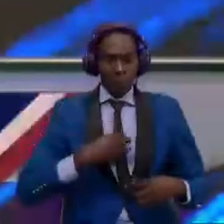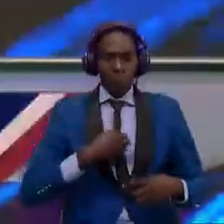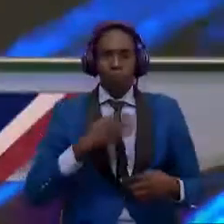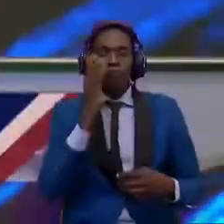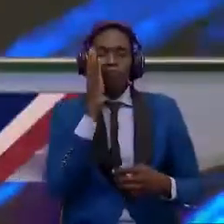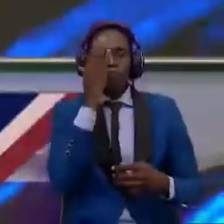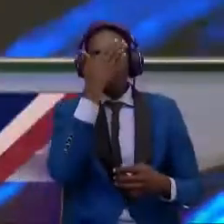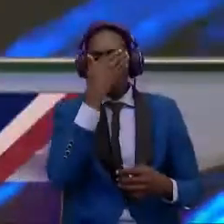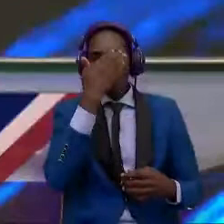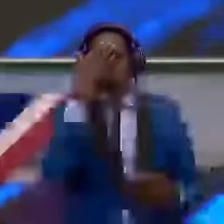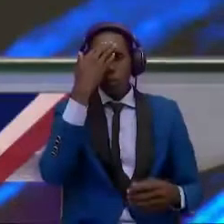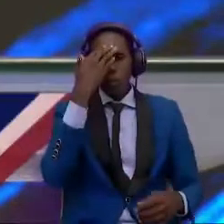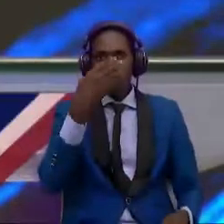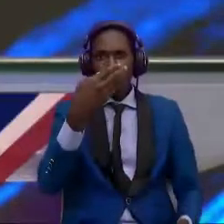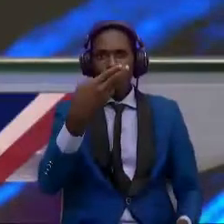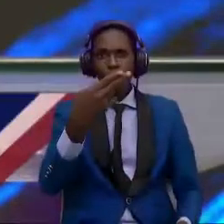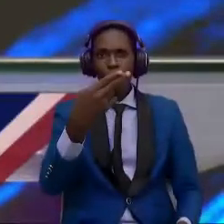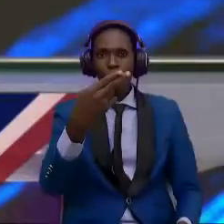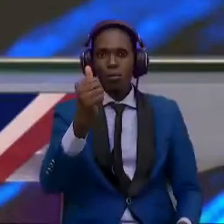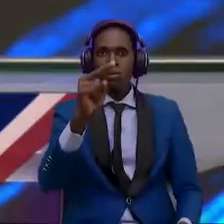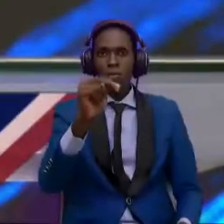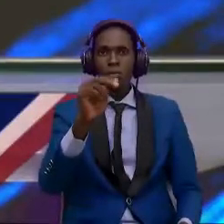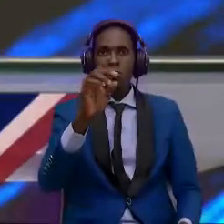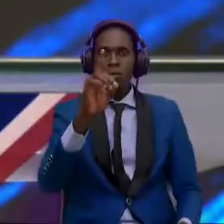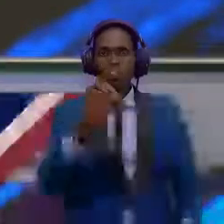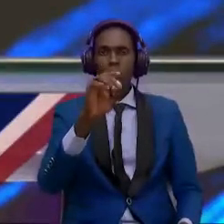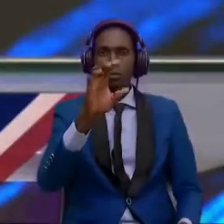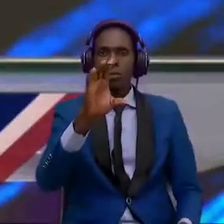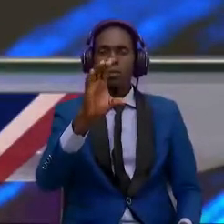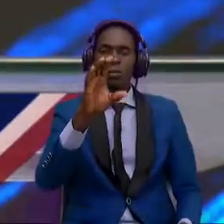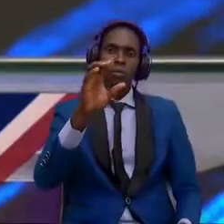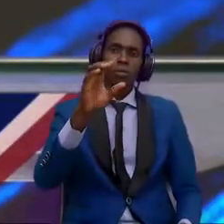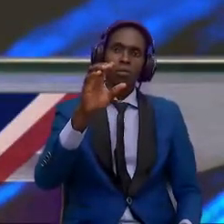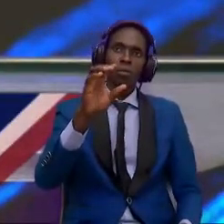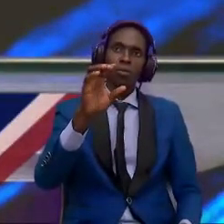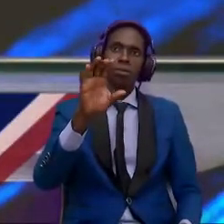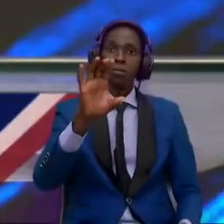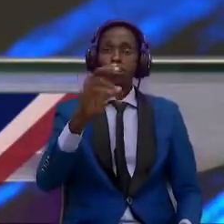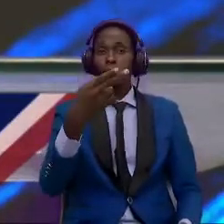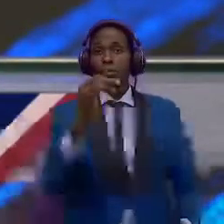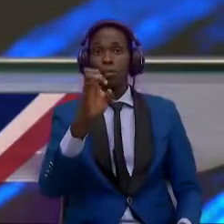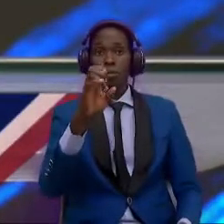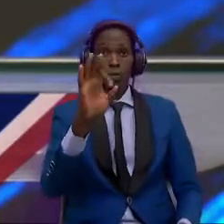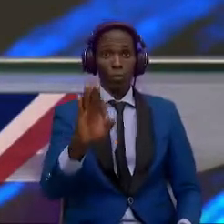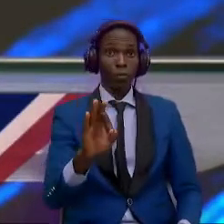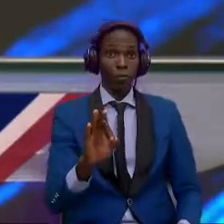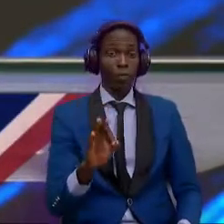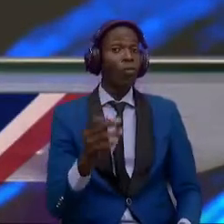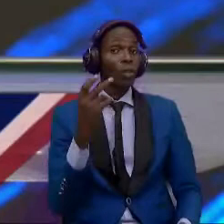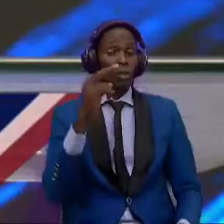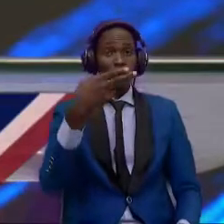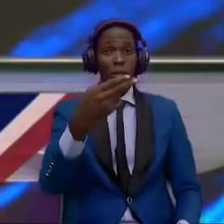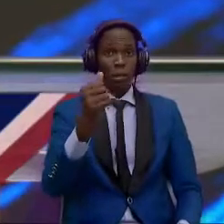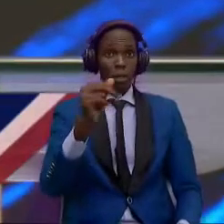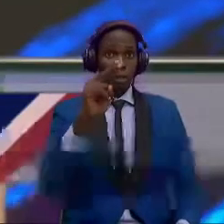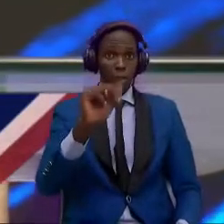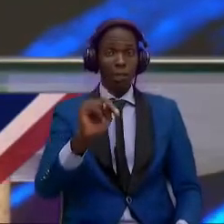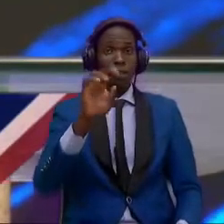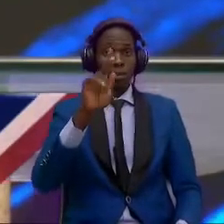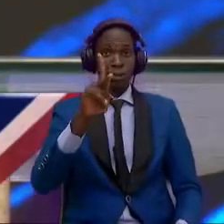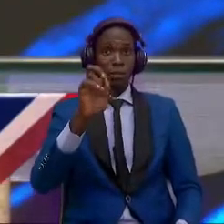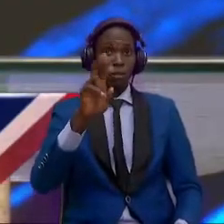not there. Handkerchiefs and apron. Paul may not be there, and I may not be there, but text and